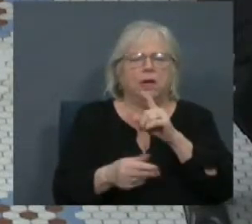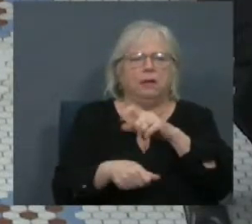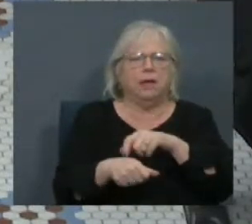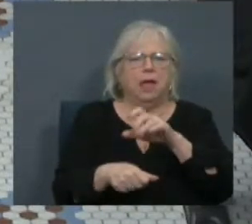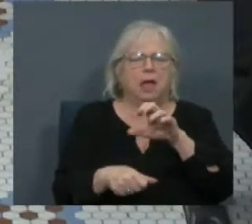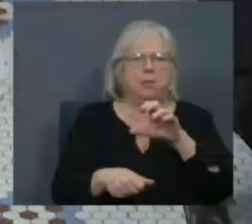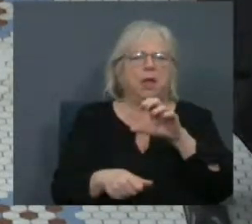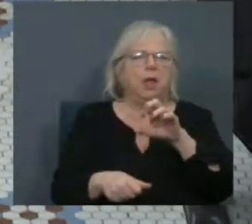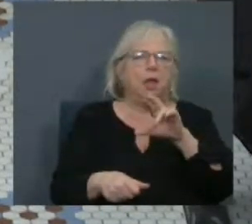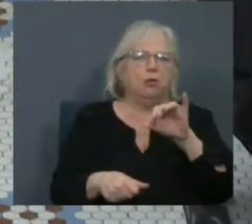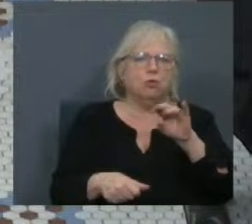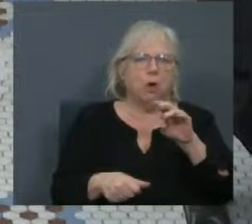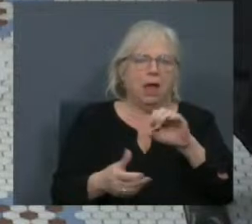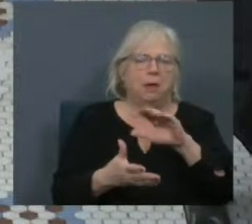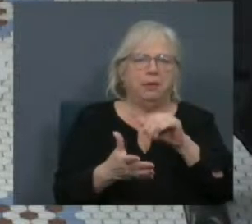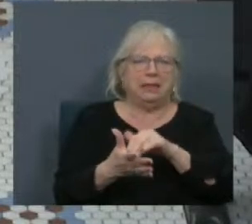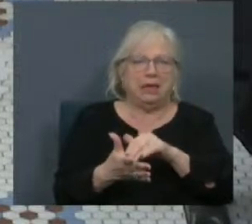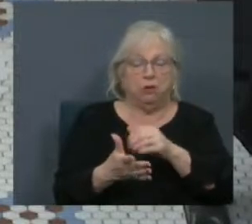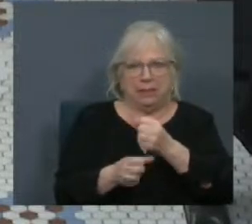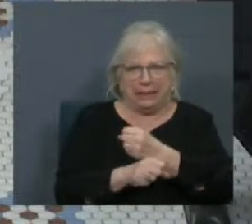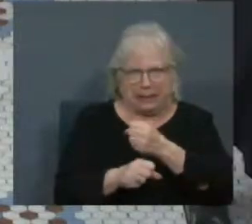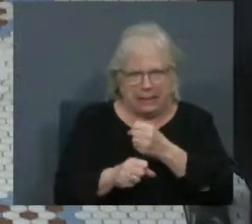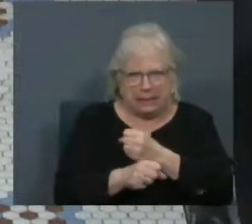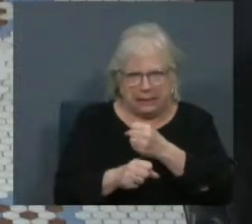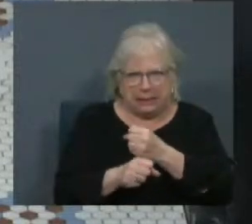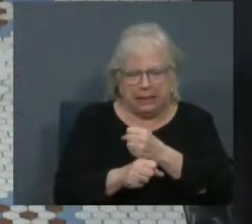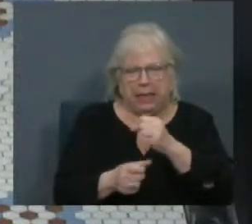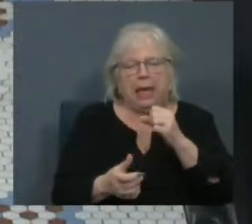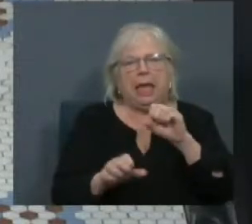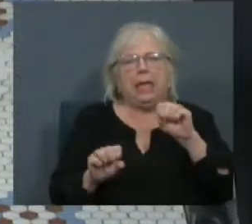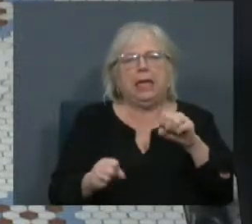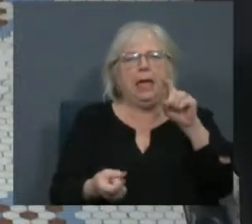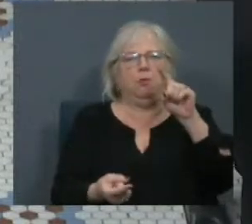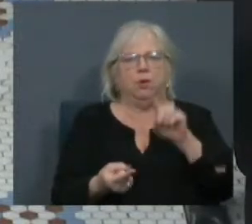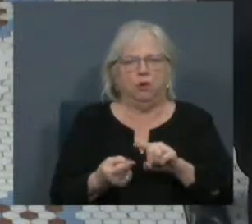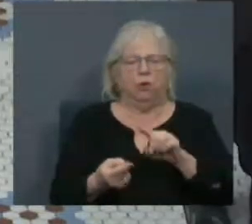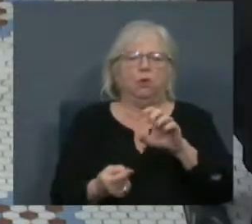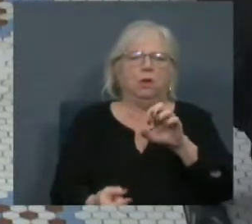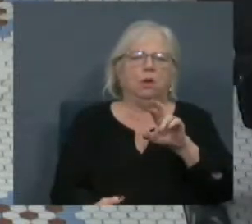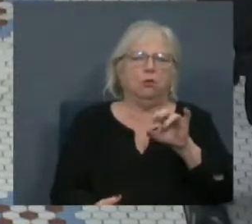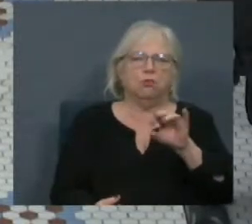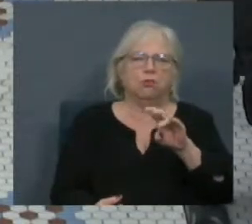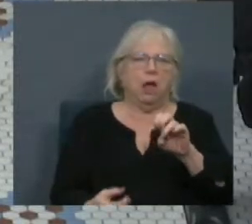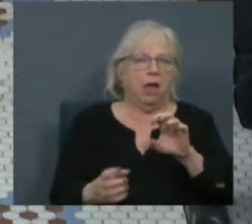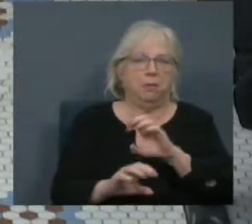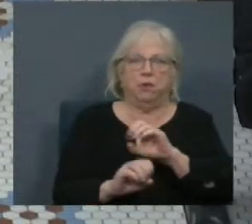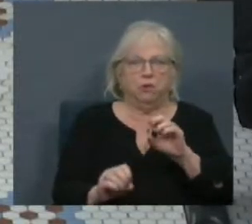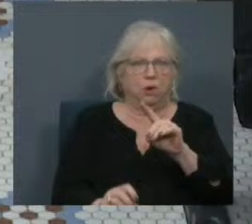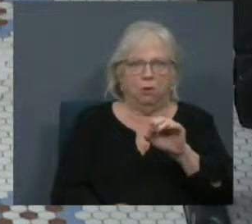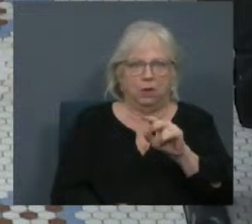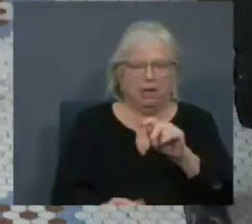crime center statistically reduces crime.